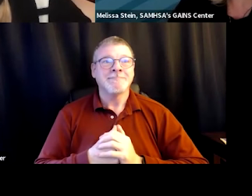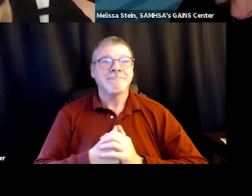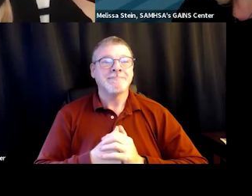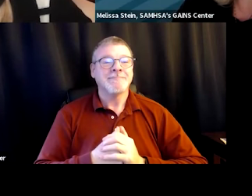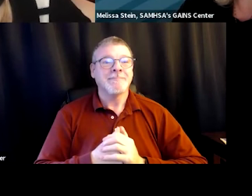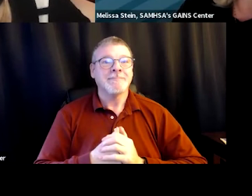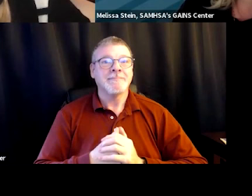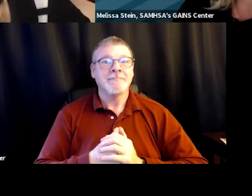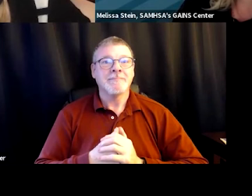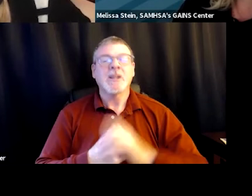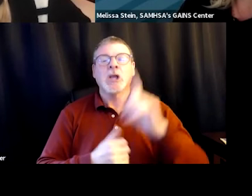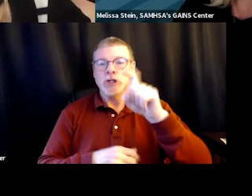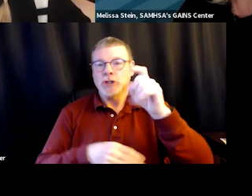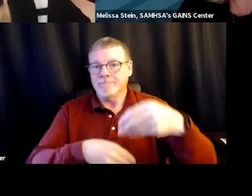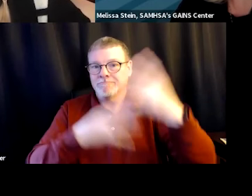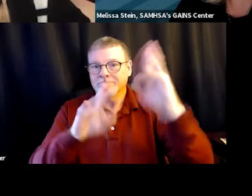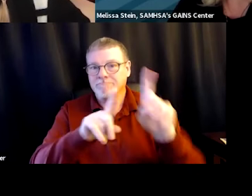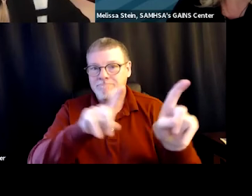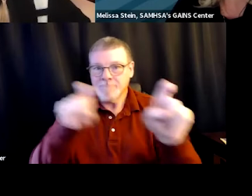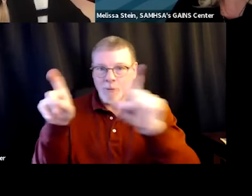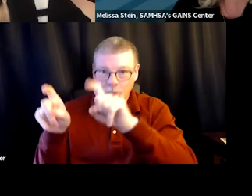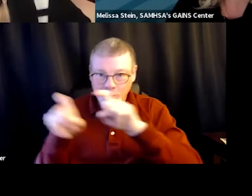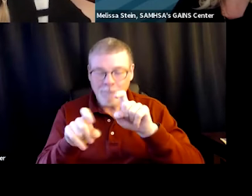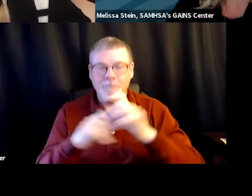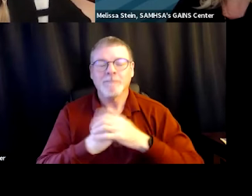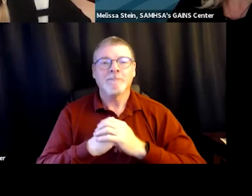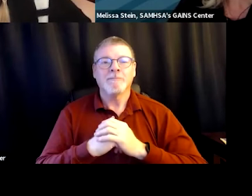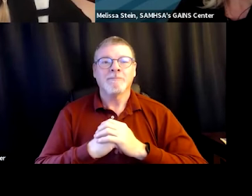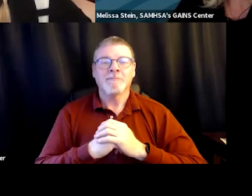see, there should have been a poll that just popped up. And